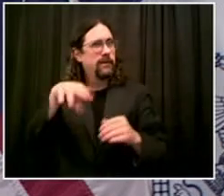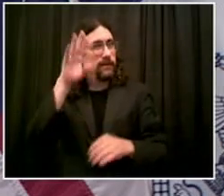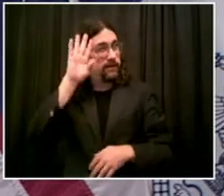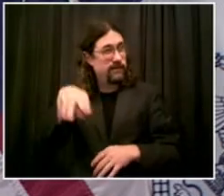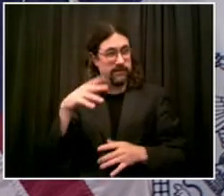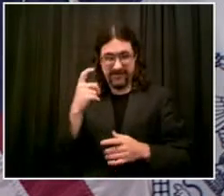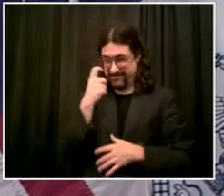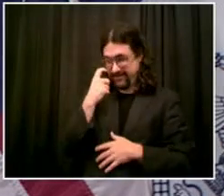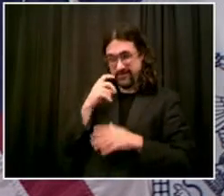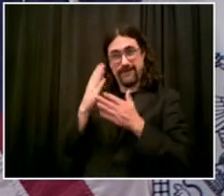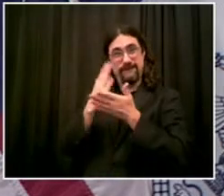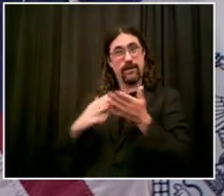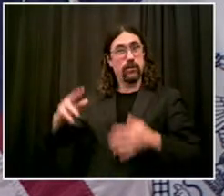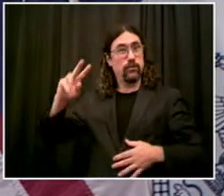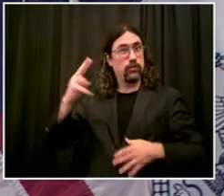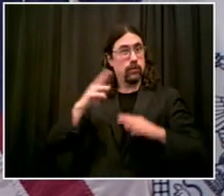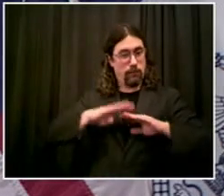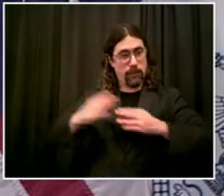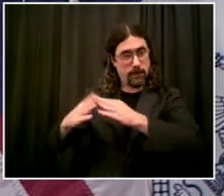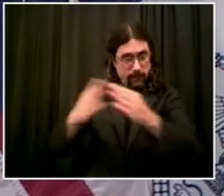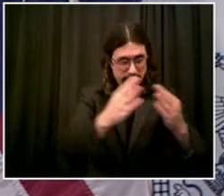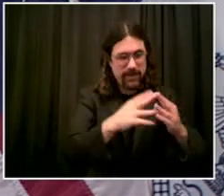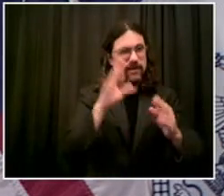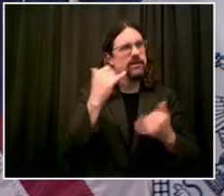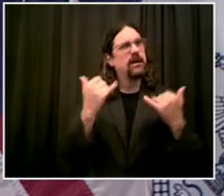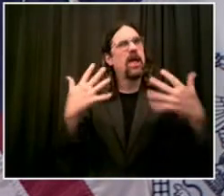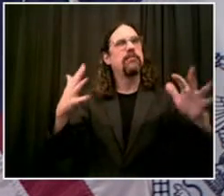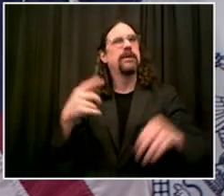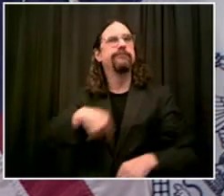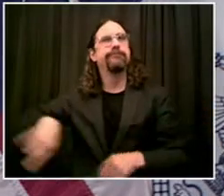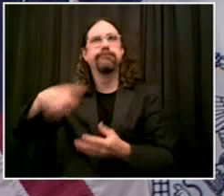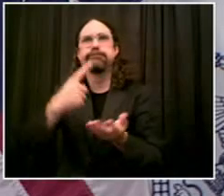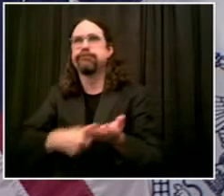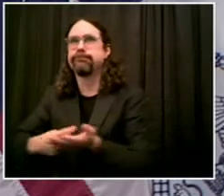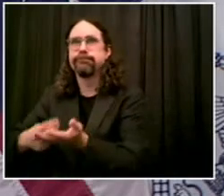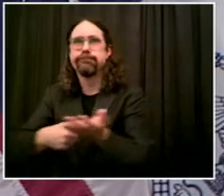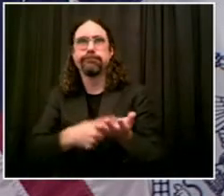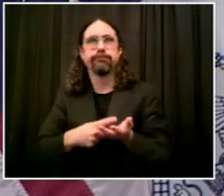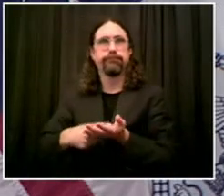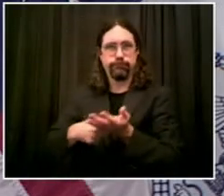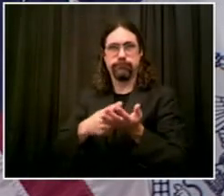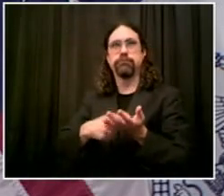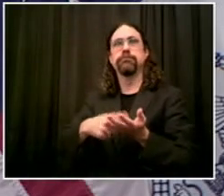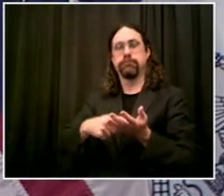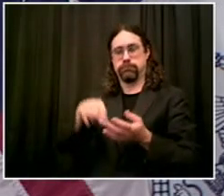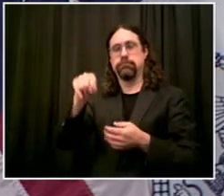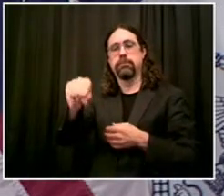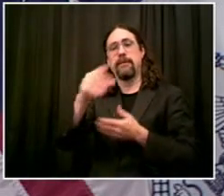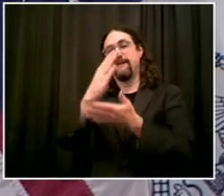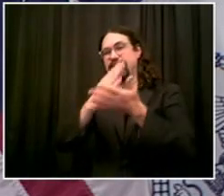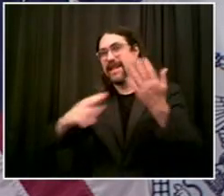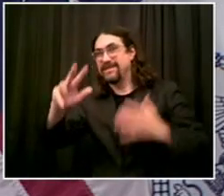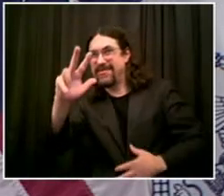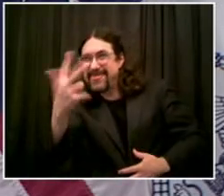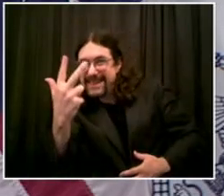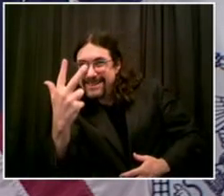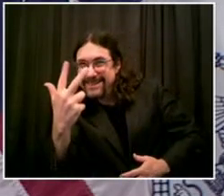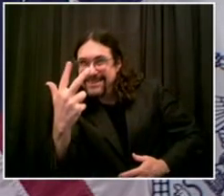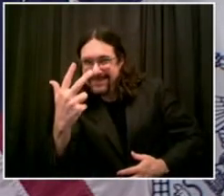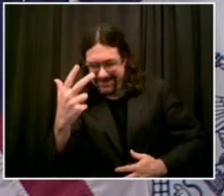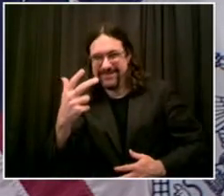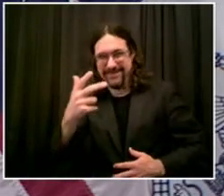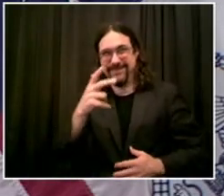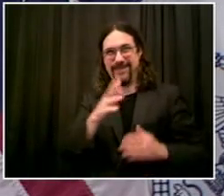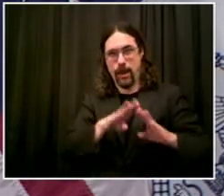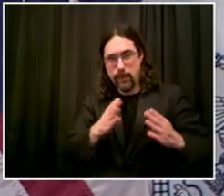Monday, July 6th, and right now we are on track for phase three. That's exciting that we keep making